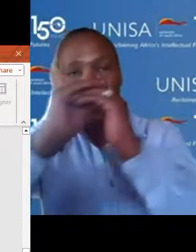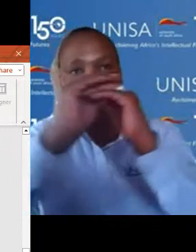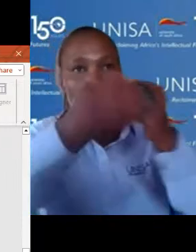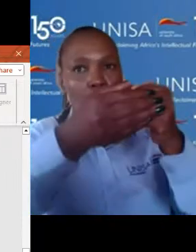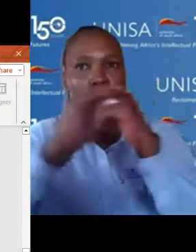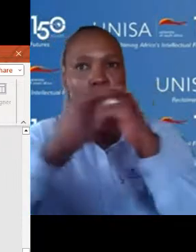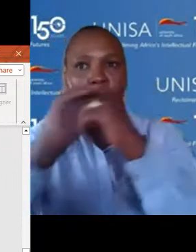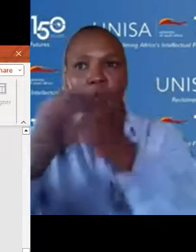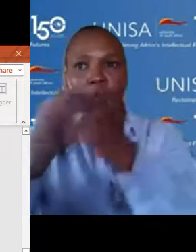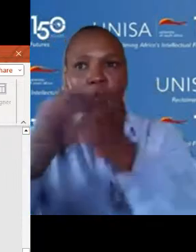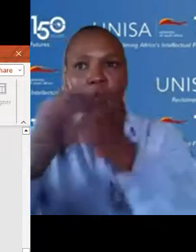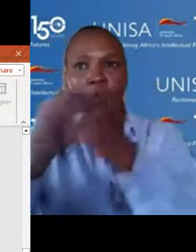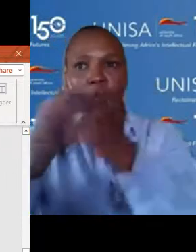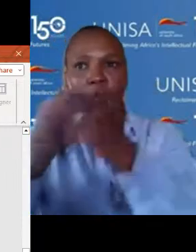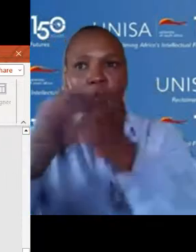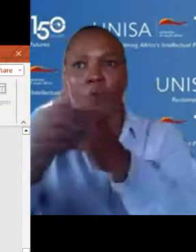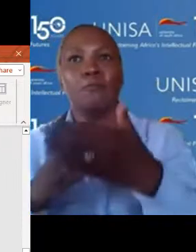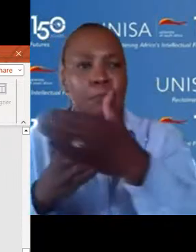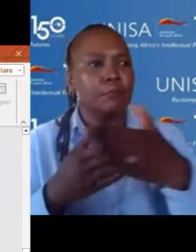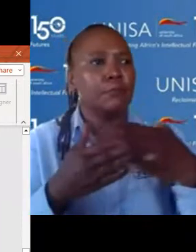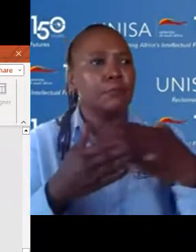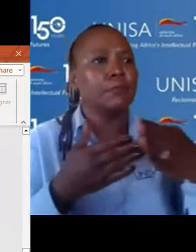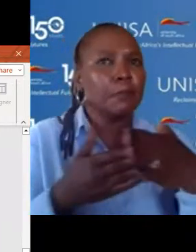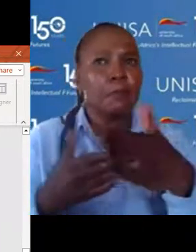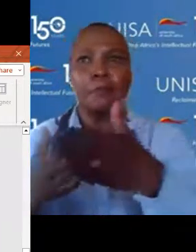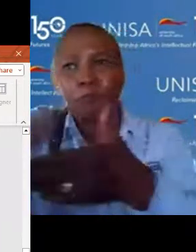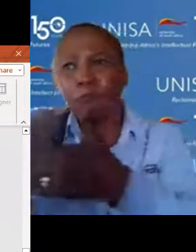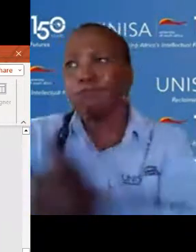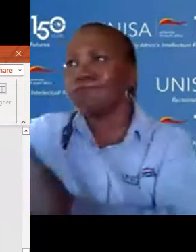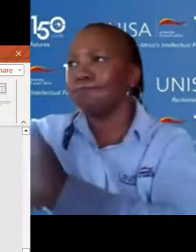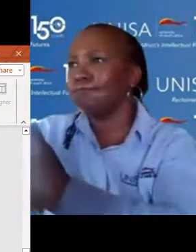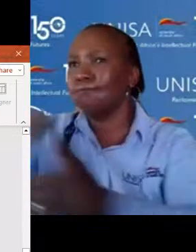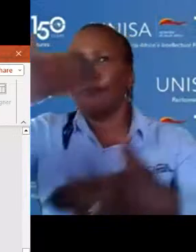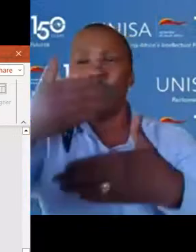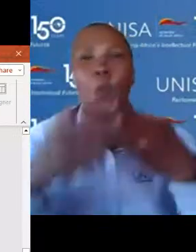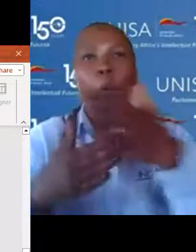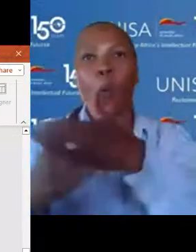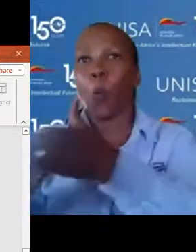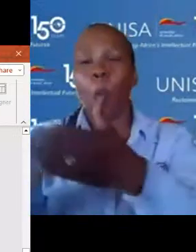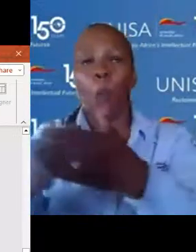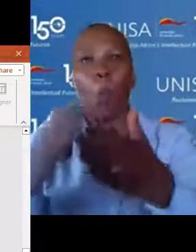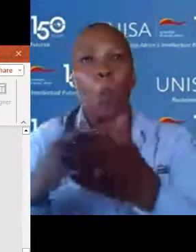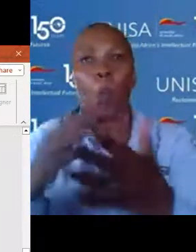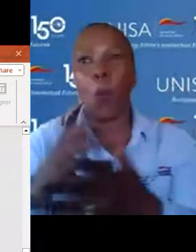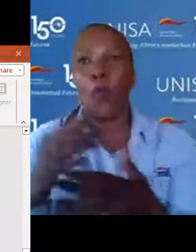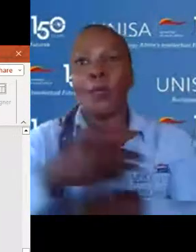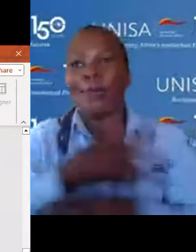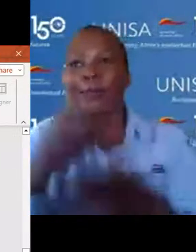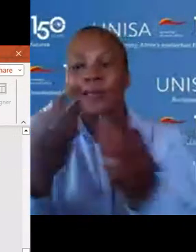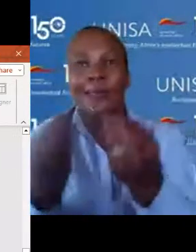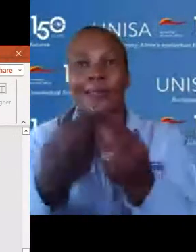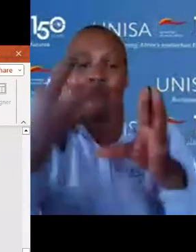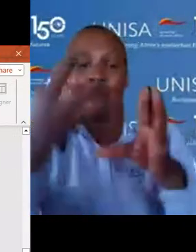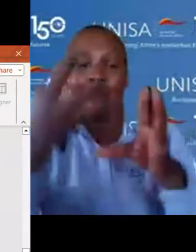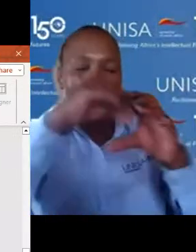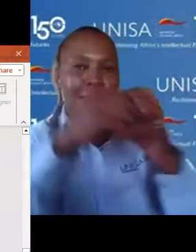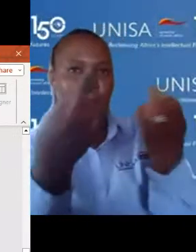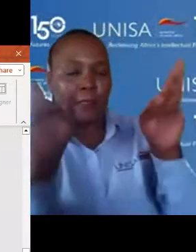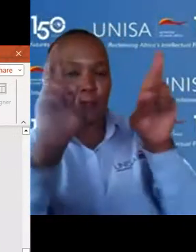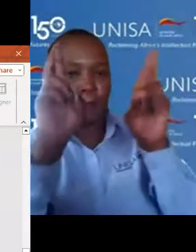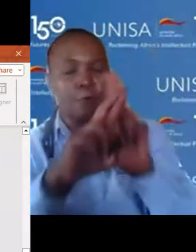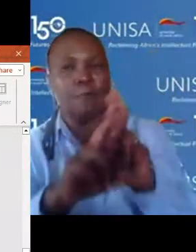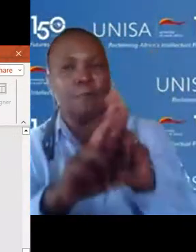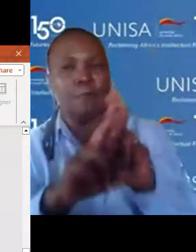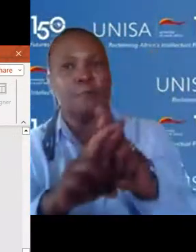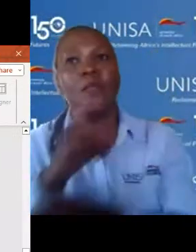desks, they don't bump into walls, into doors, into furniture around their space. So they use